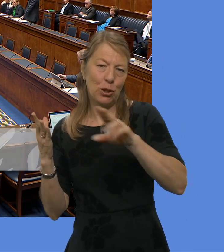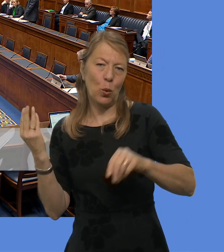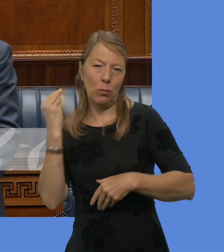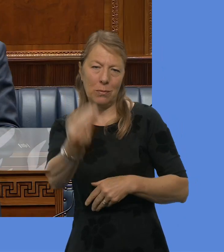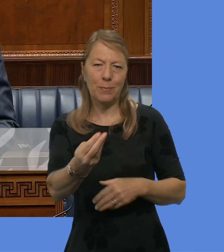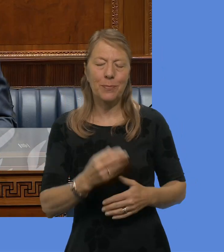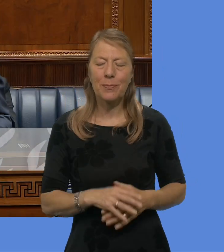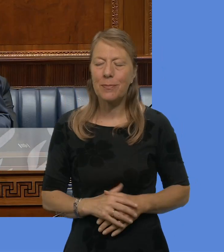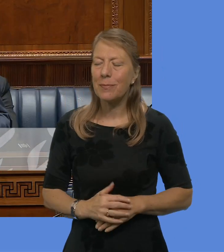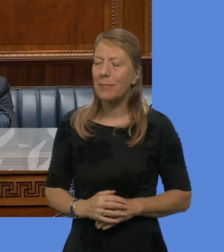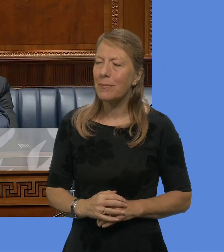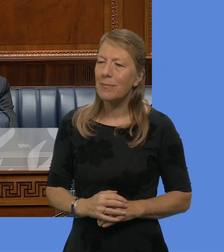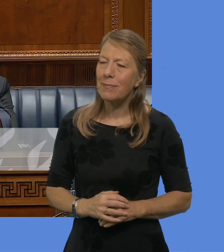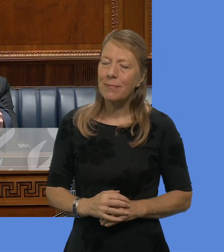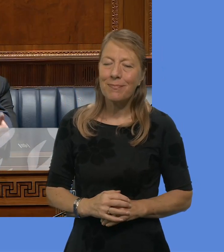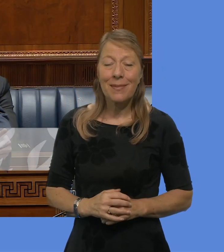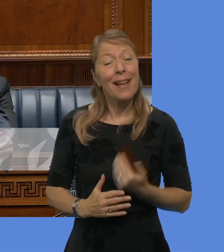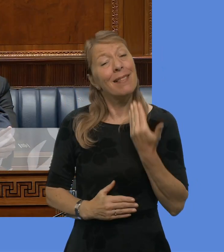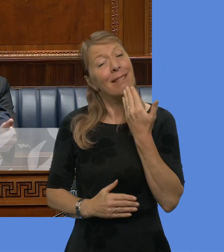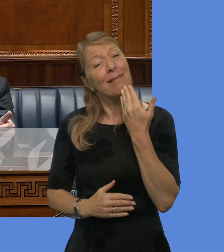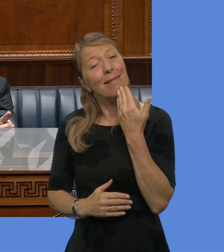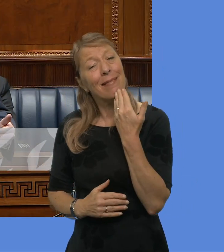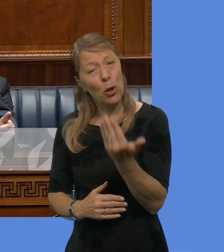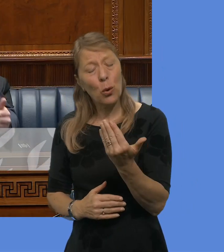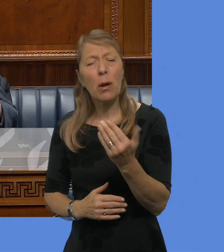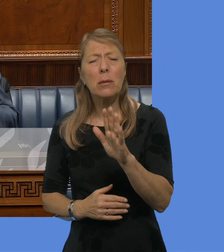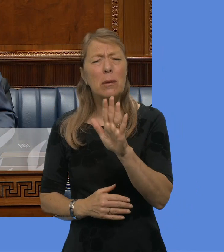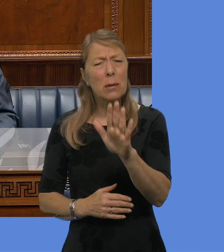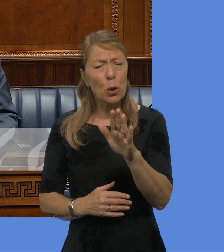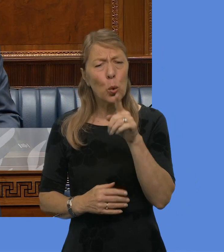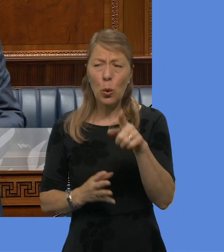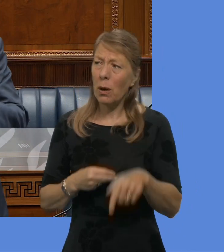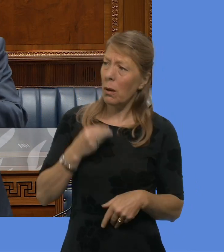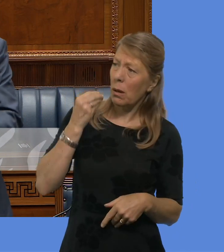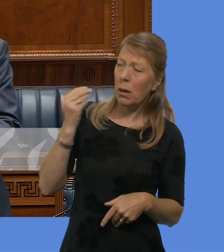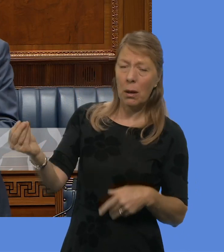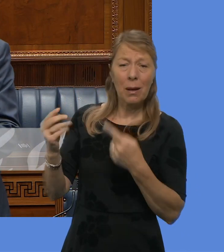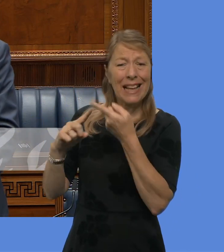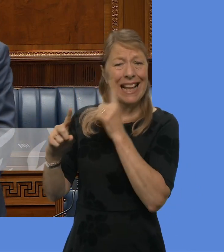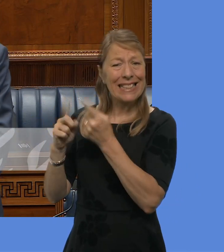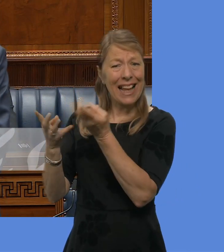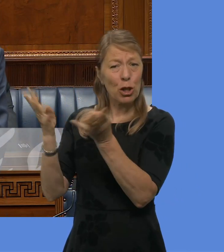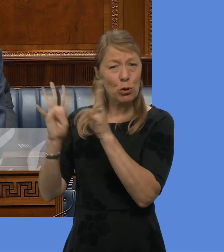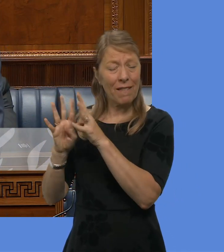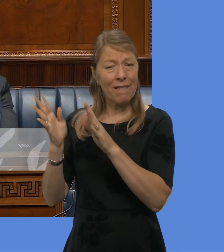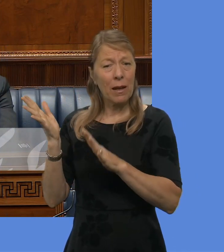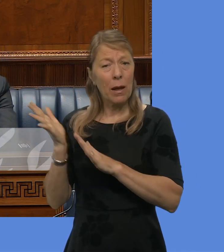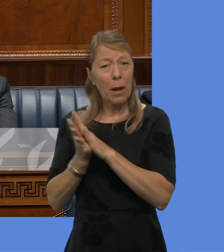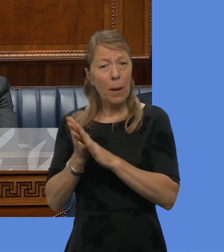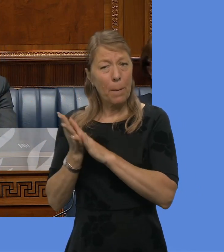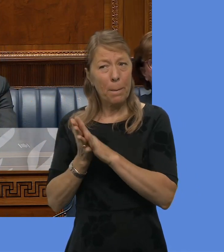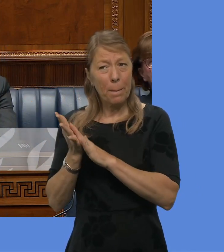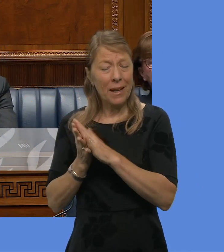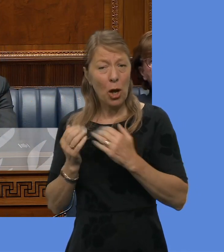course that just because it goes forward from the executive doesn't mean that the committee work and this assembly work is vitally important